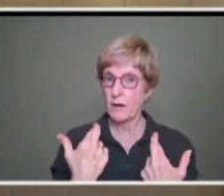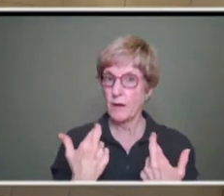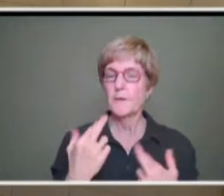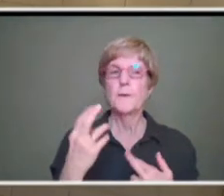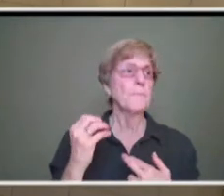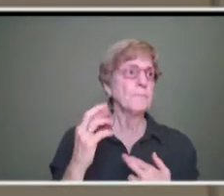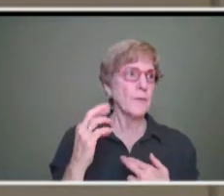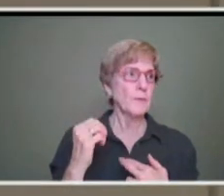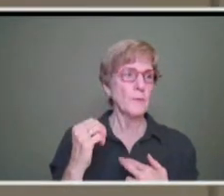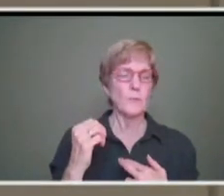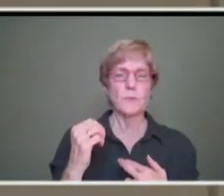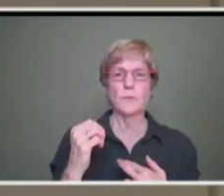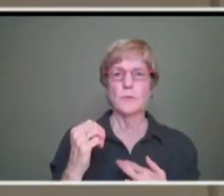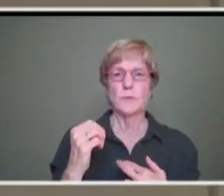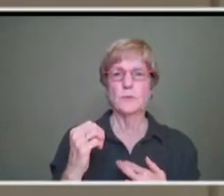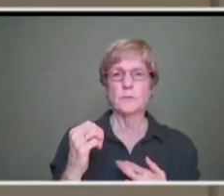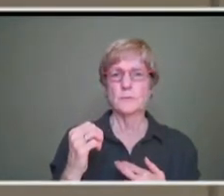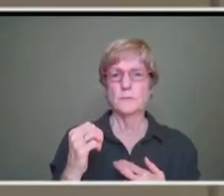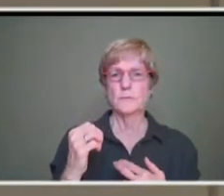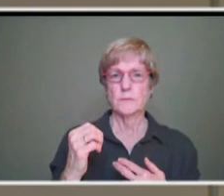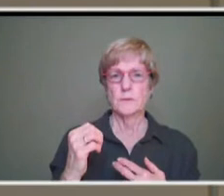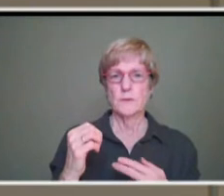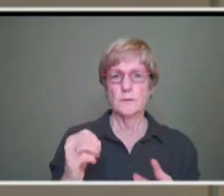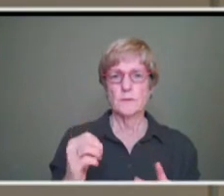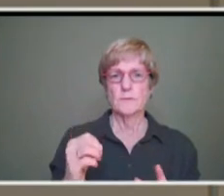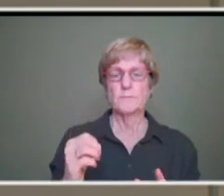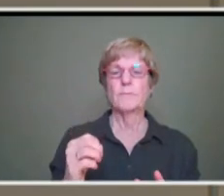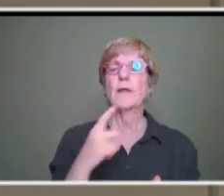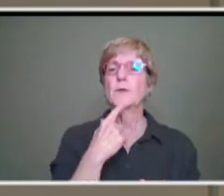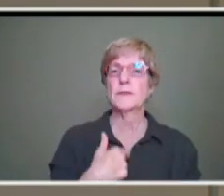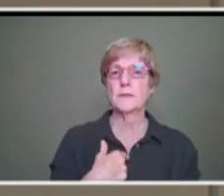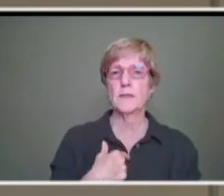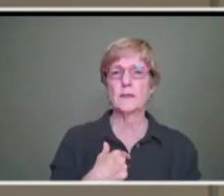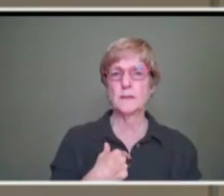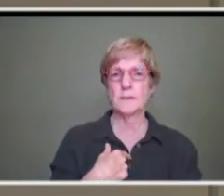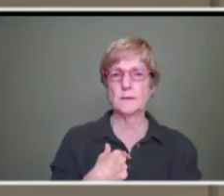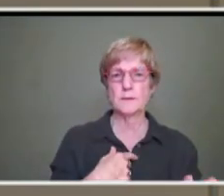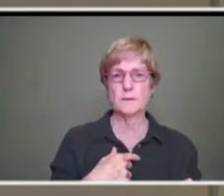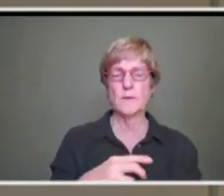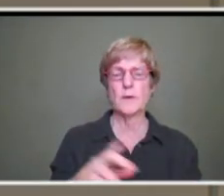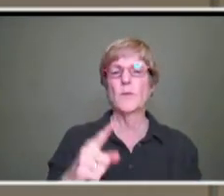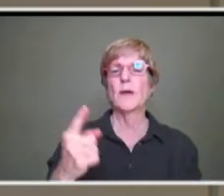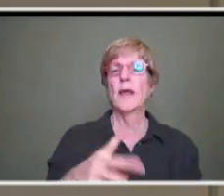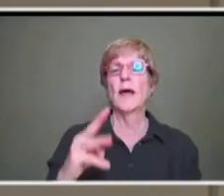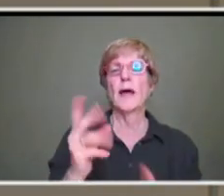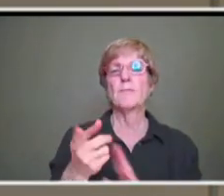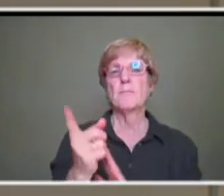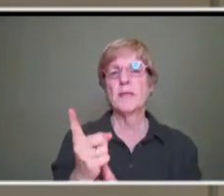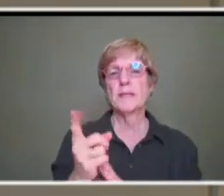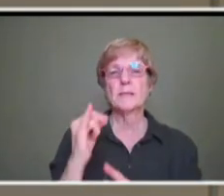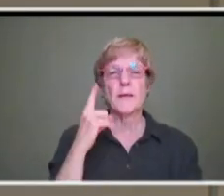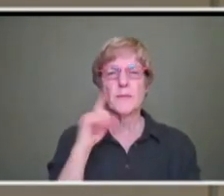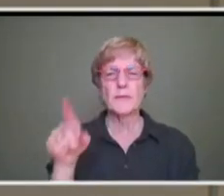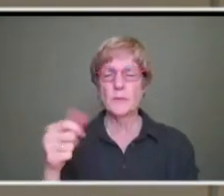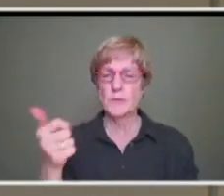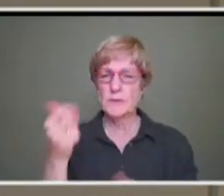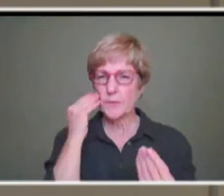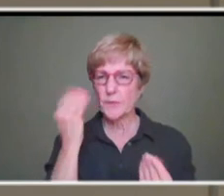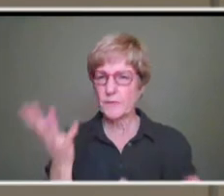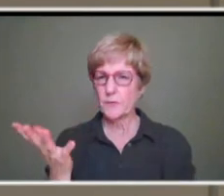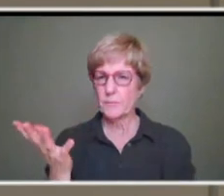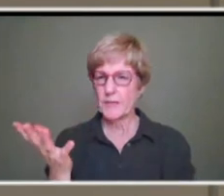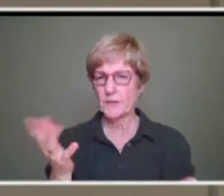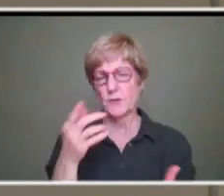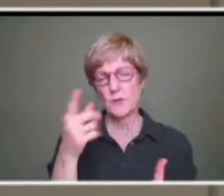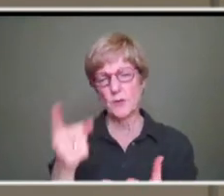uh if you can tell me in less than a minute and a half two minutes there was some additional information that you were